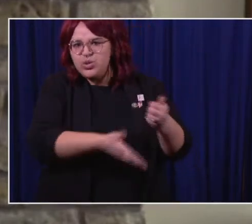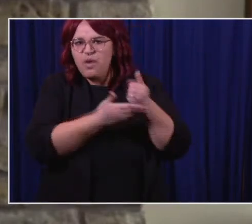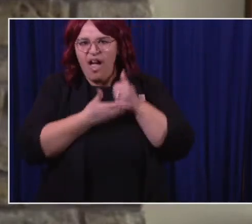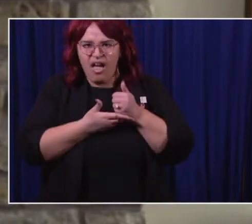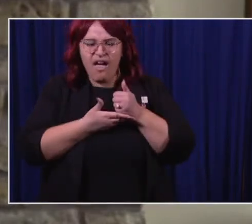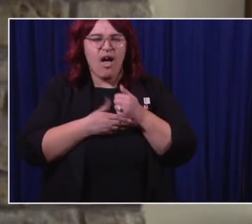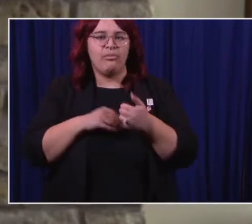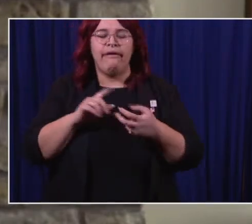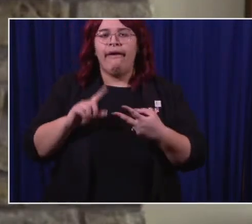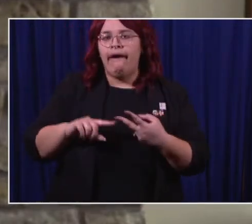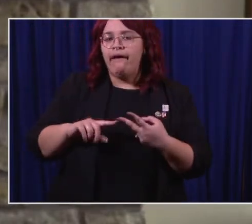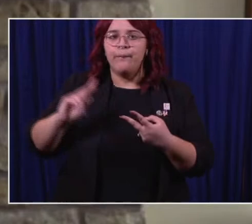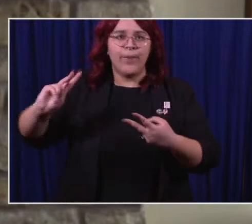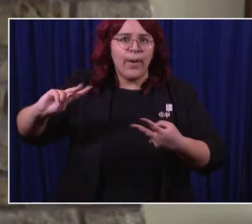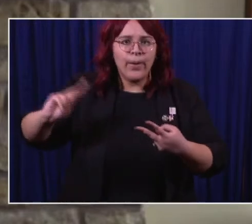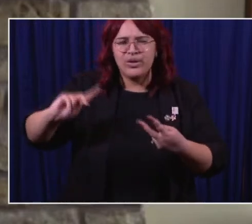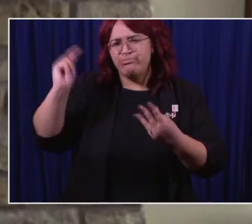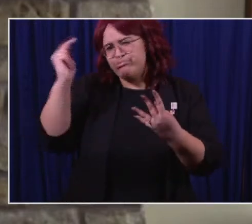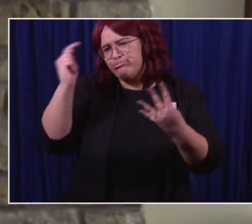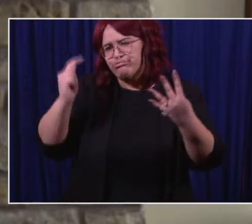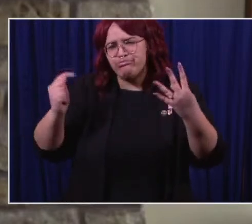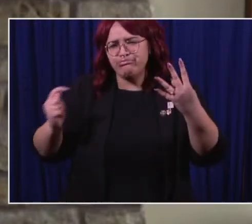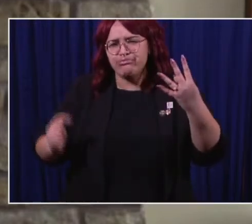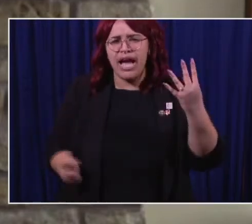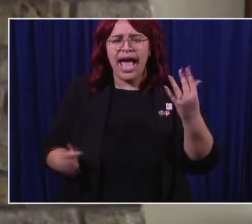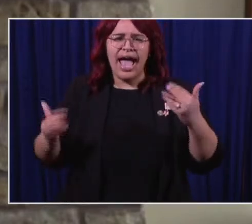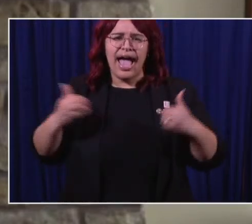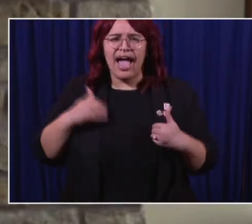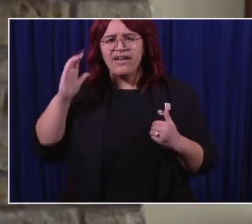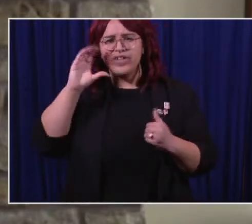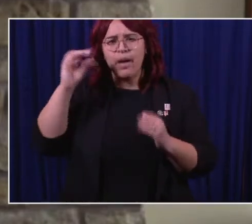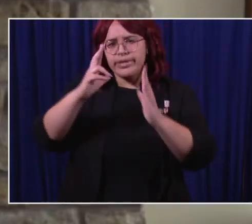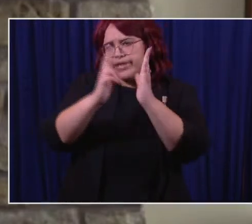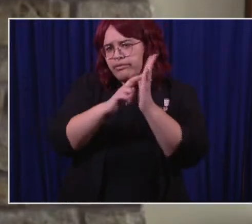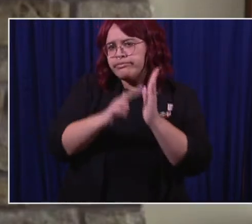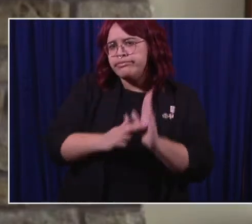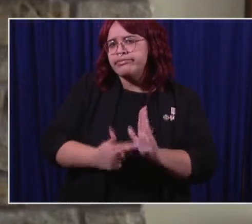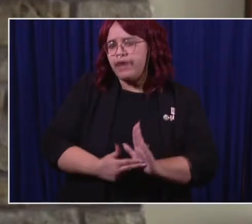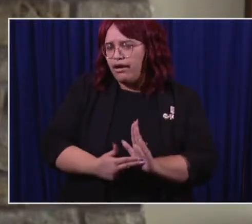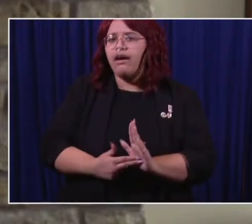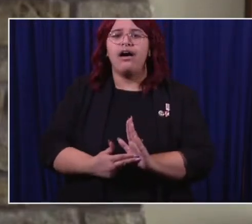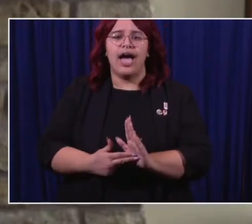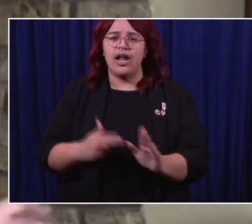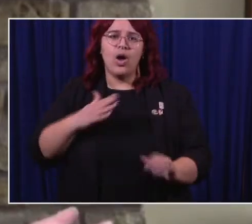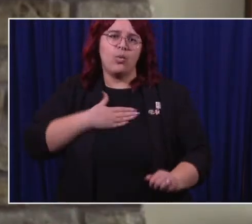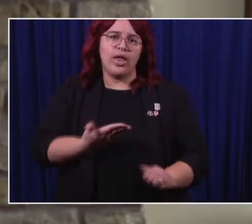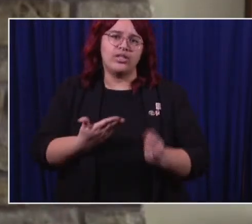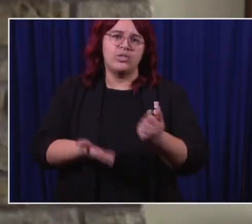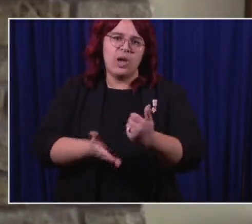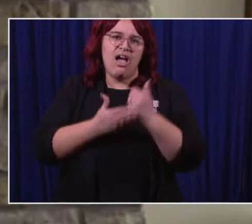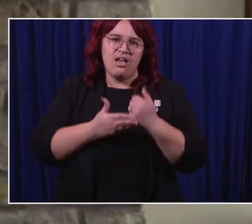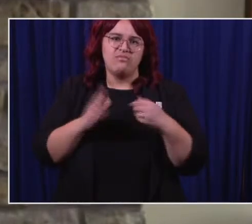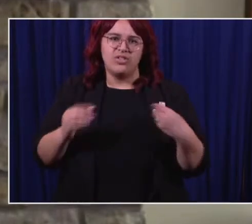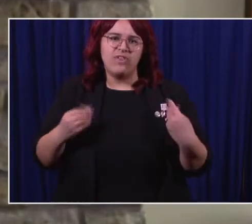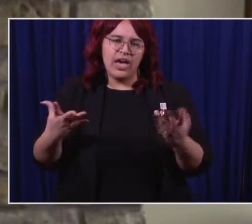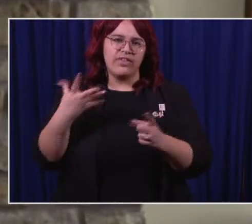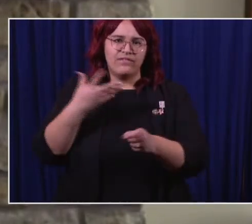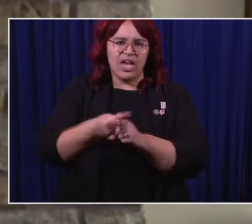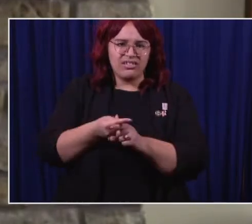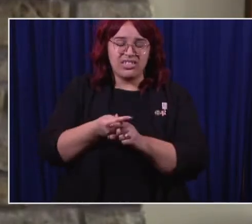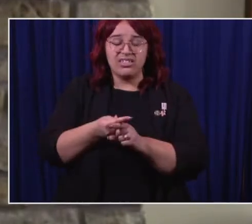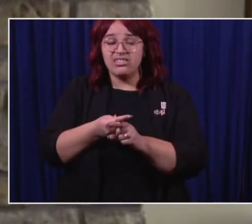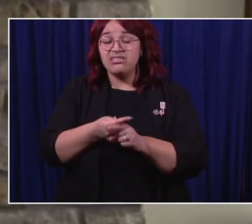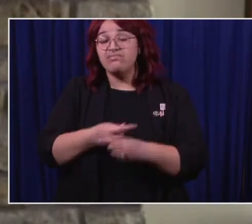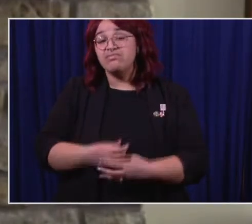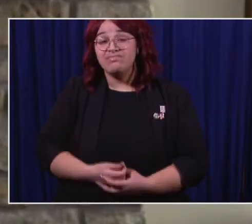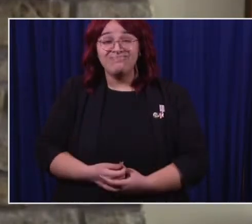Kroger's, for example. So we've got many opportunities to do this, and we're looking at, as you know, because you saw the list, we're looking at a lot